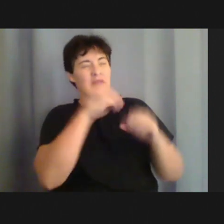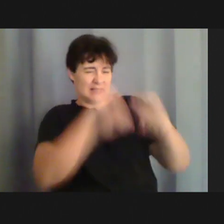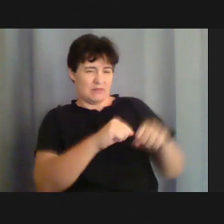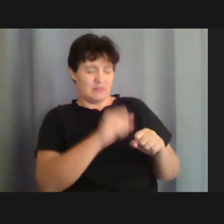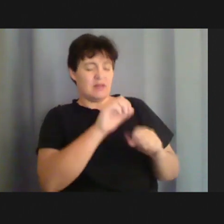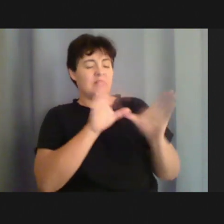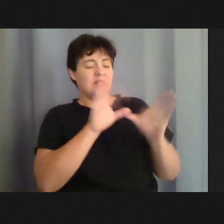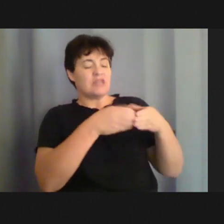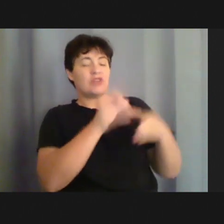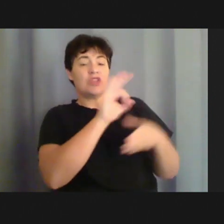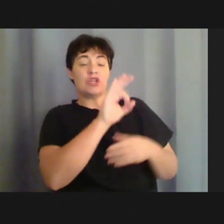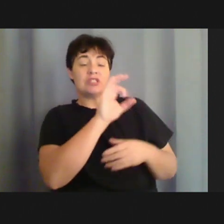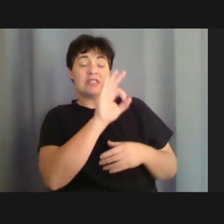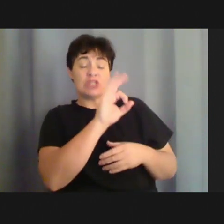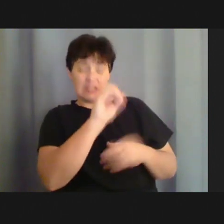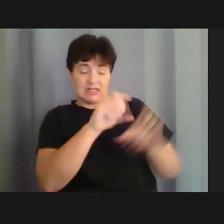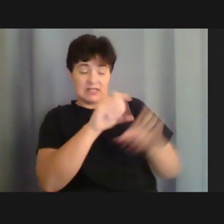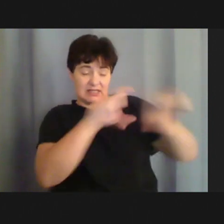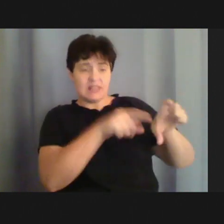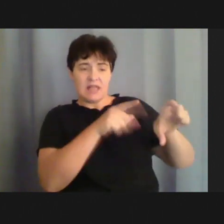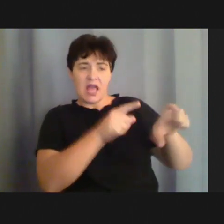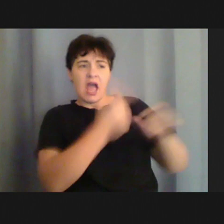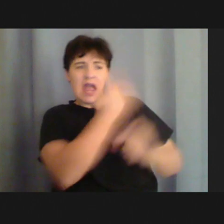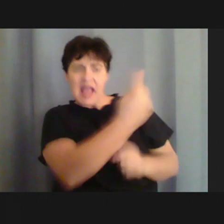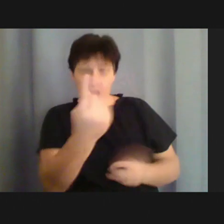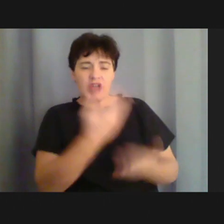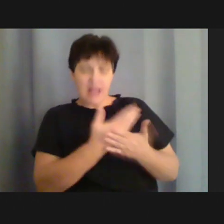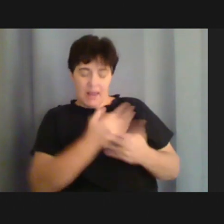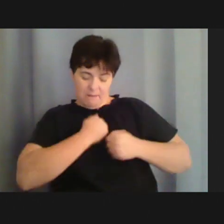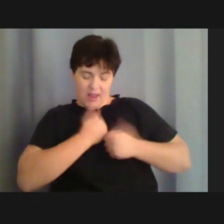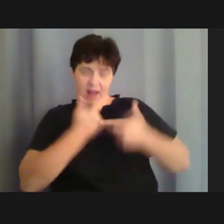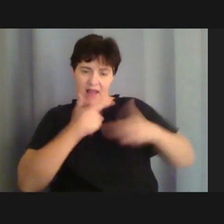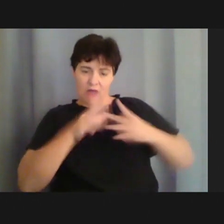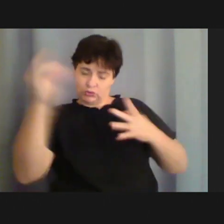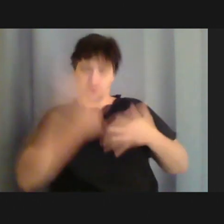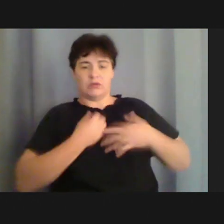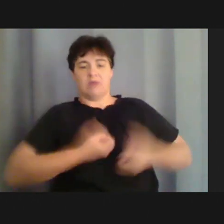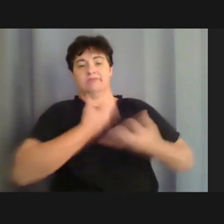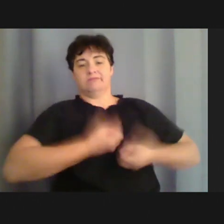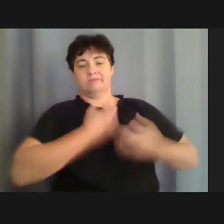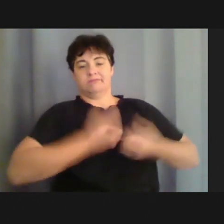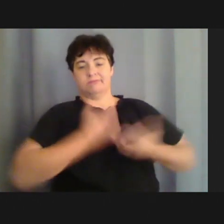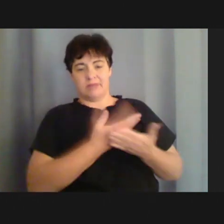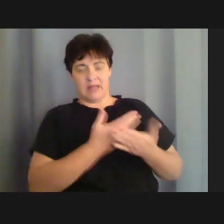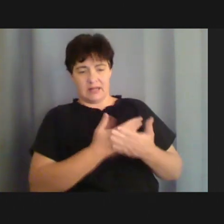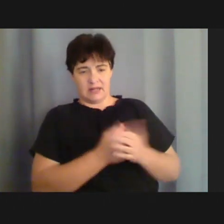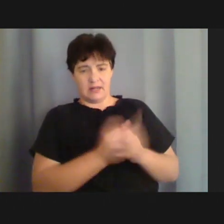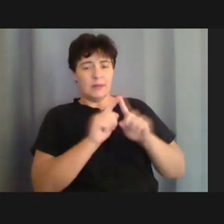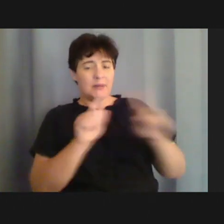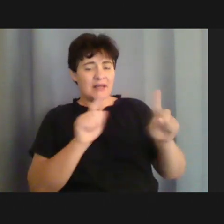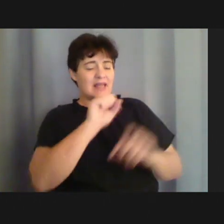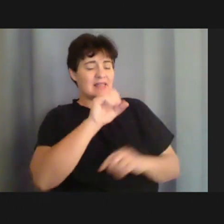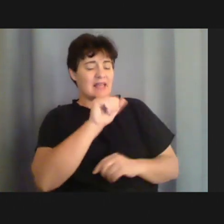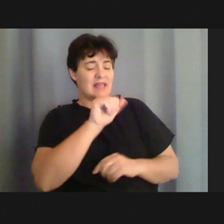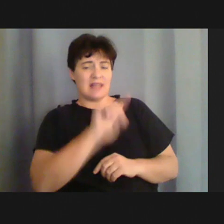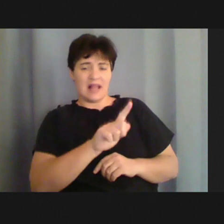a right to express themselves in the language of choice. And yet with South African Sign Language, that is